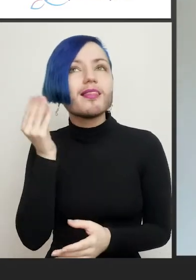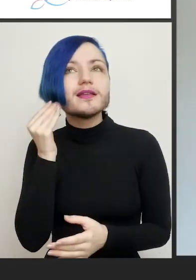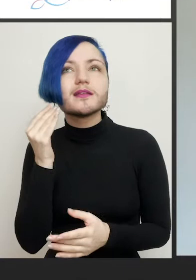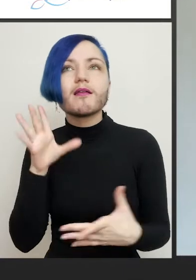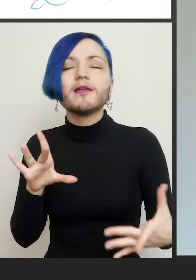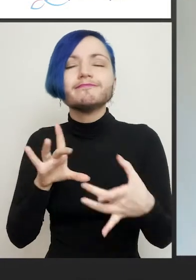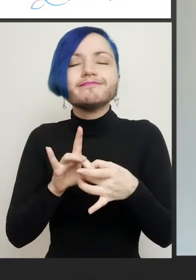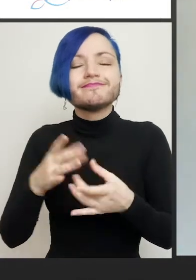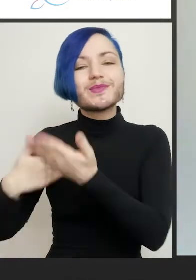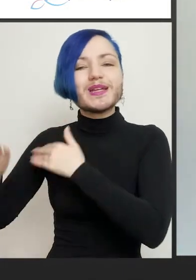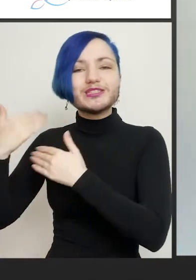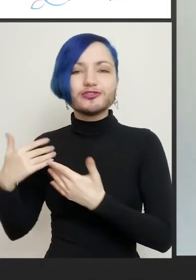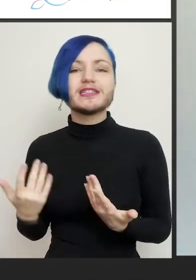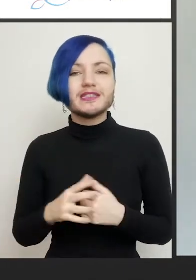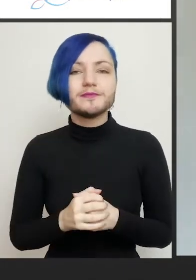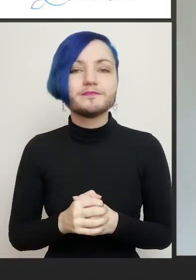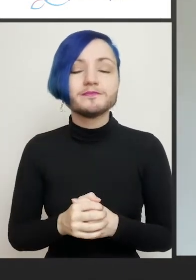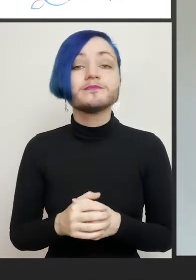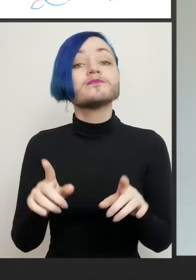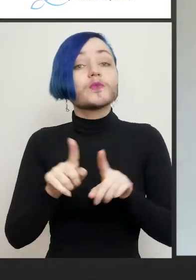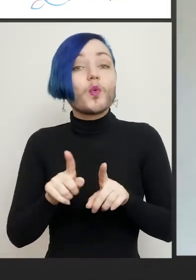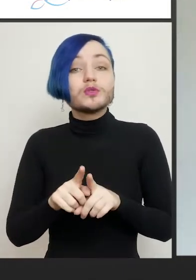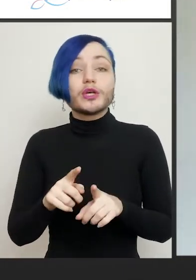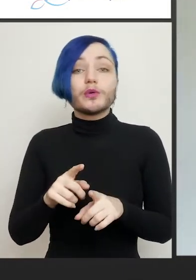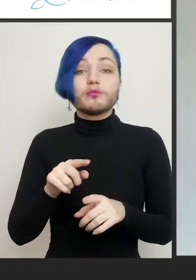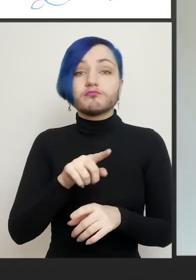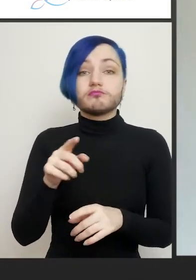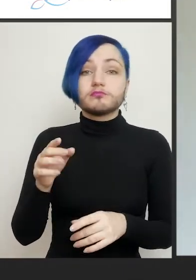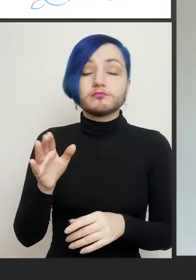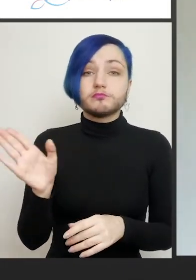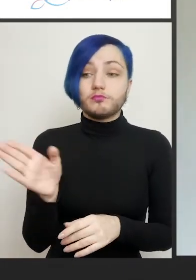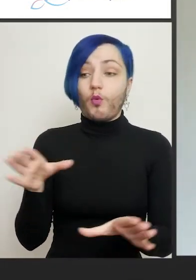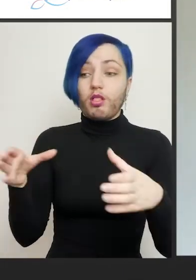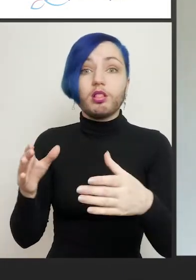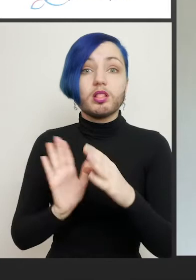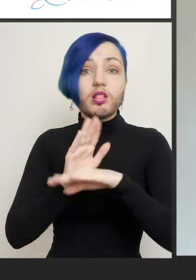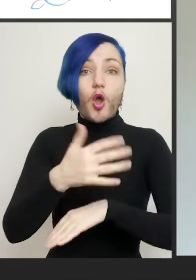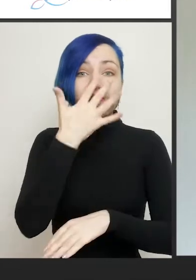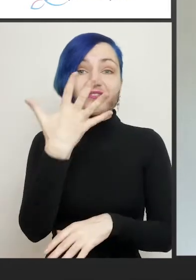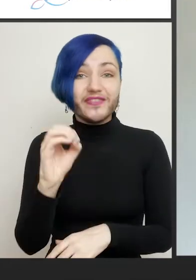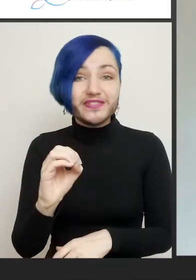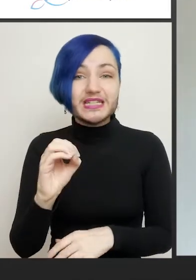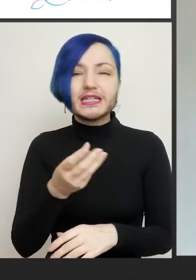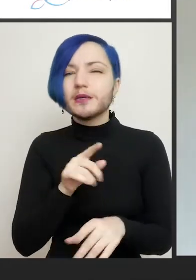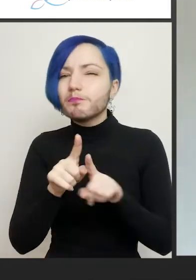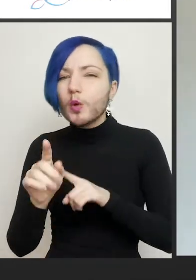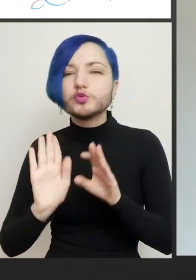And also what helped there was that these people, all of whom over 50, most of whom over 60